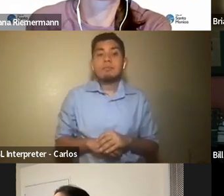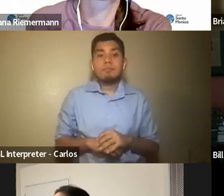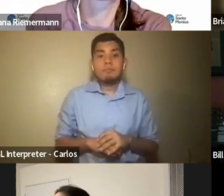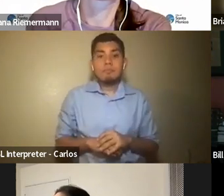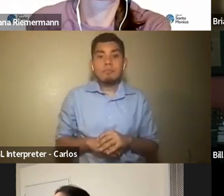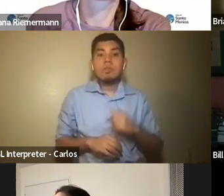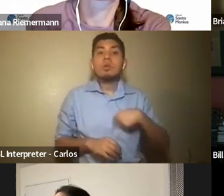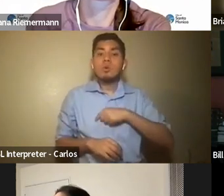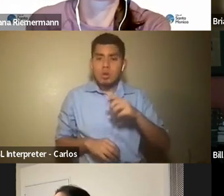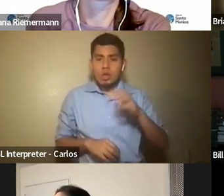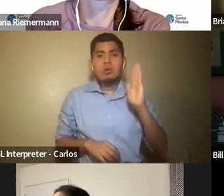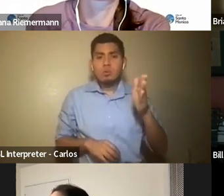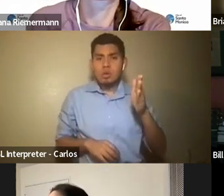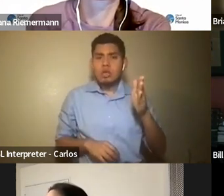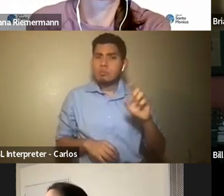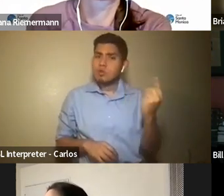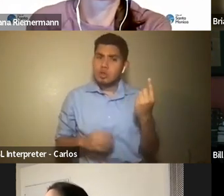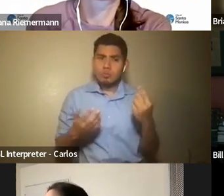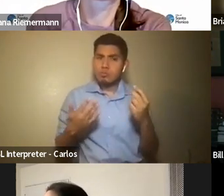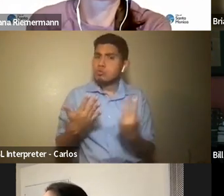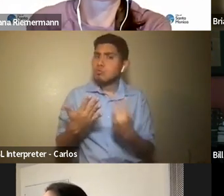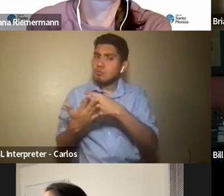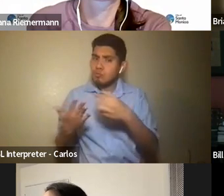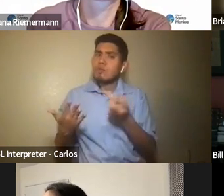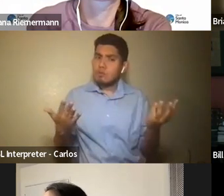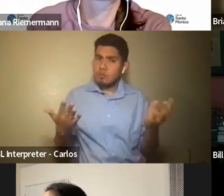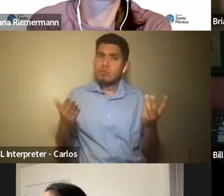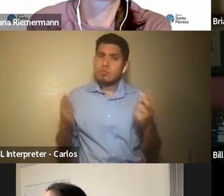We're going to just go over a few housekeeping issues.